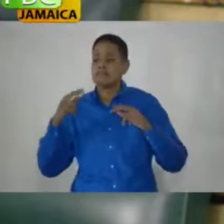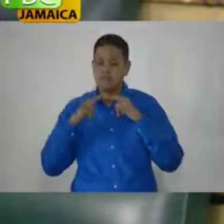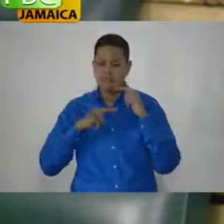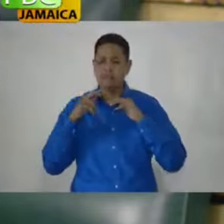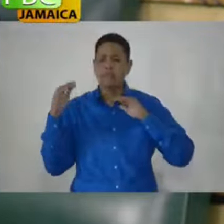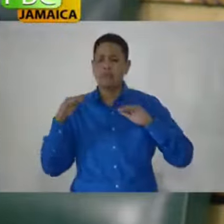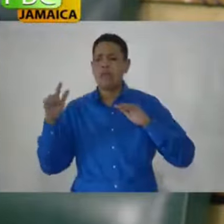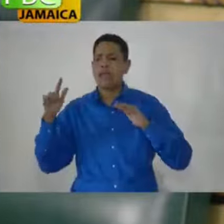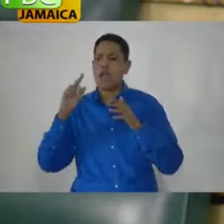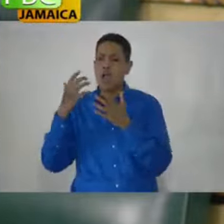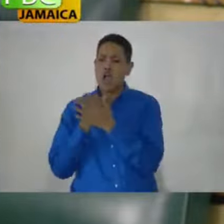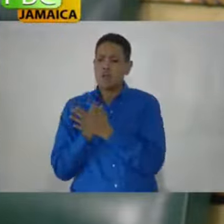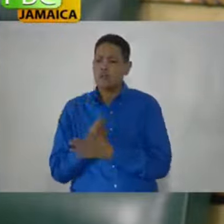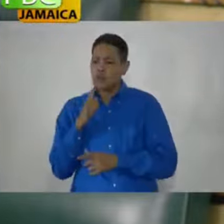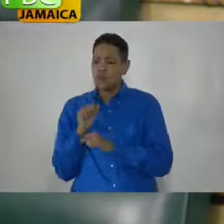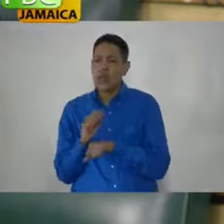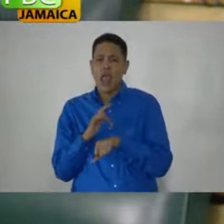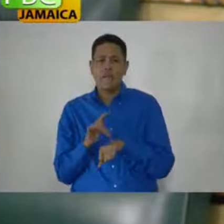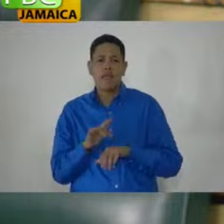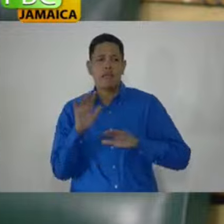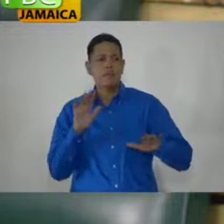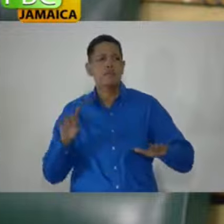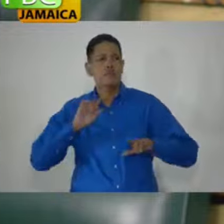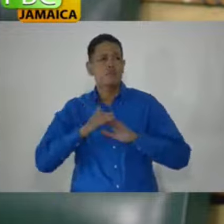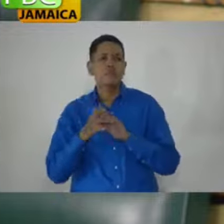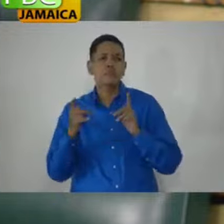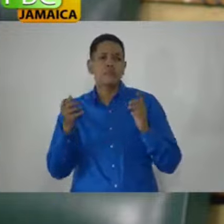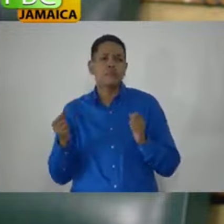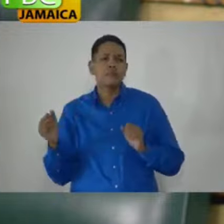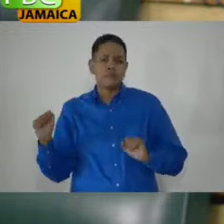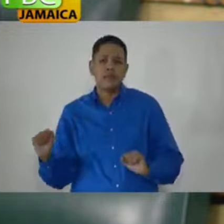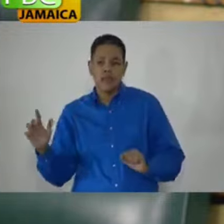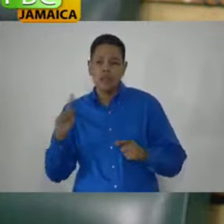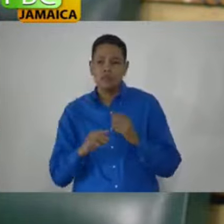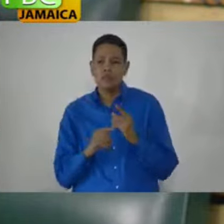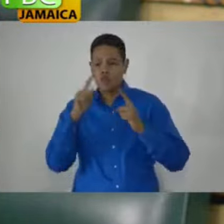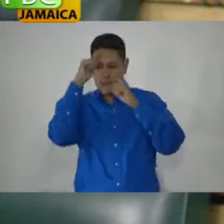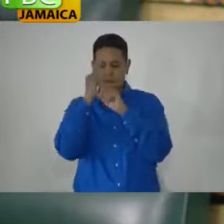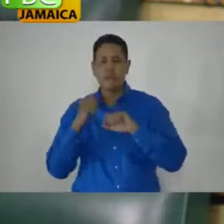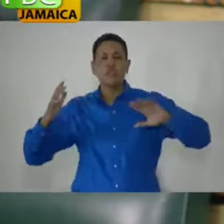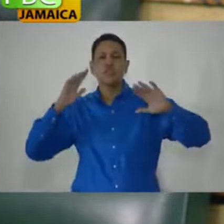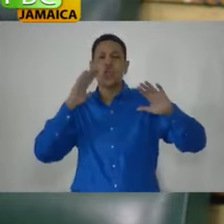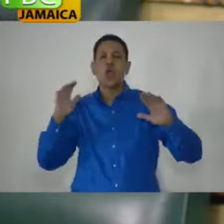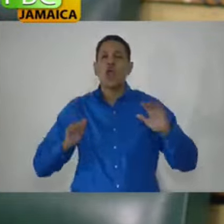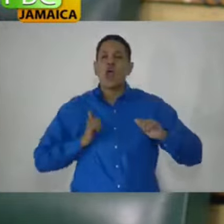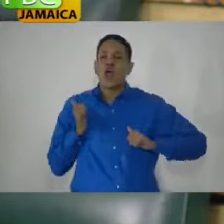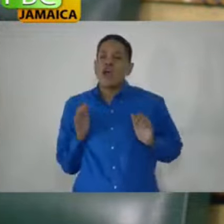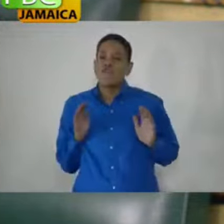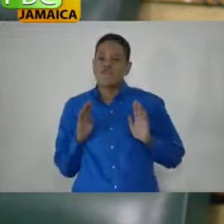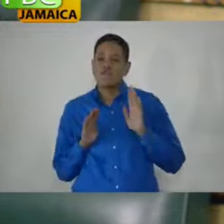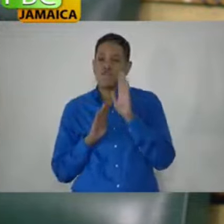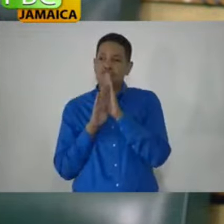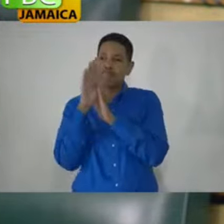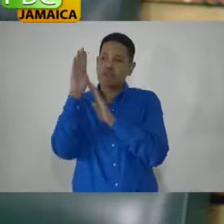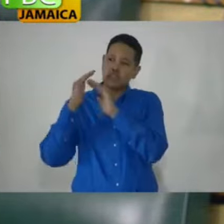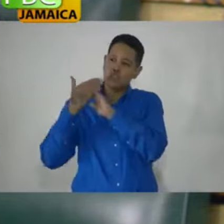reconstruction opportunities that will become available to Jamaicans and the vision of a resurgent